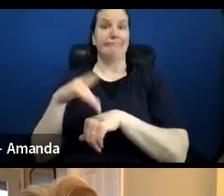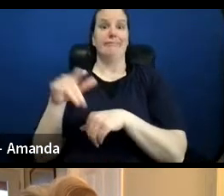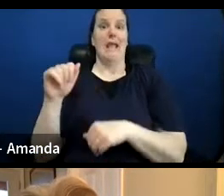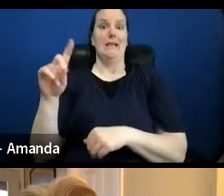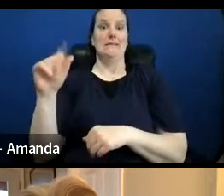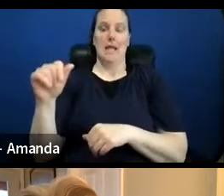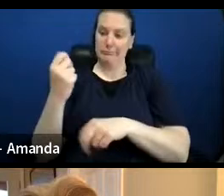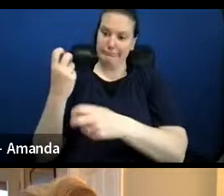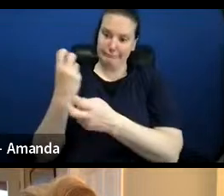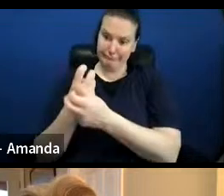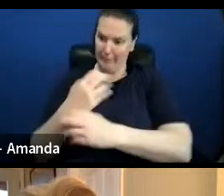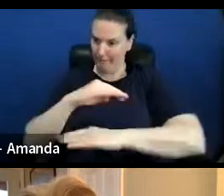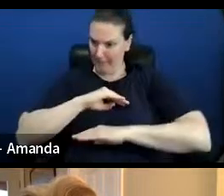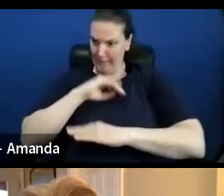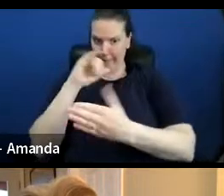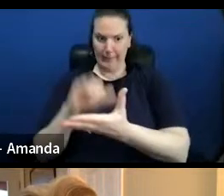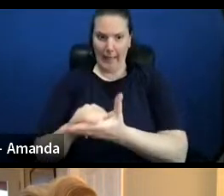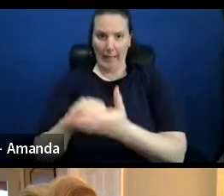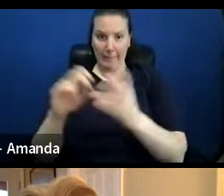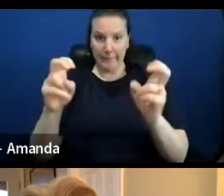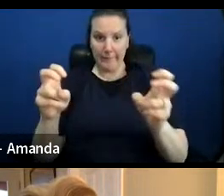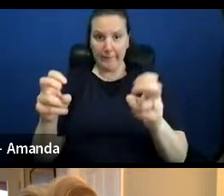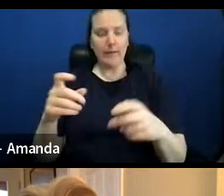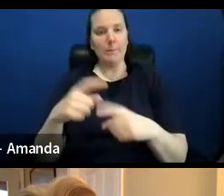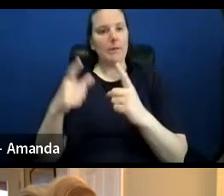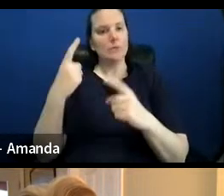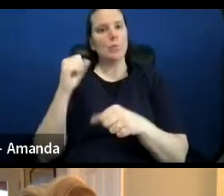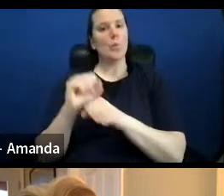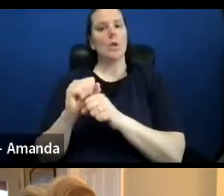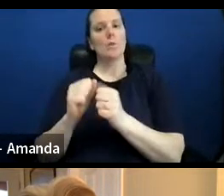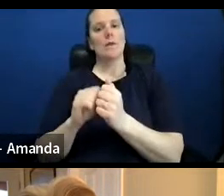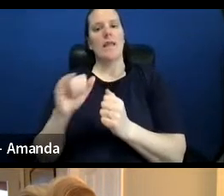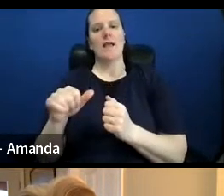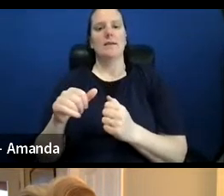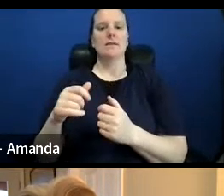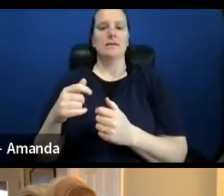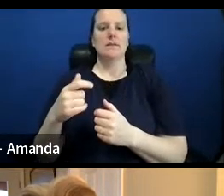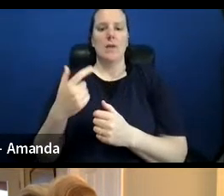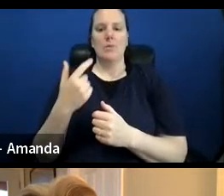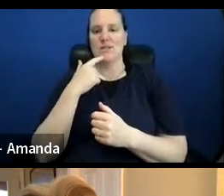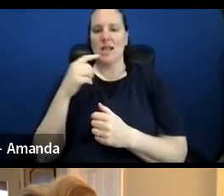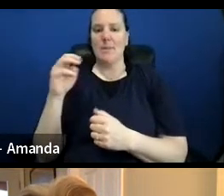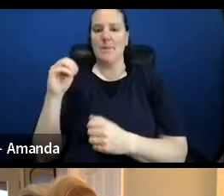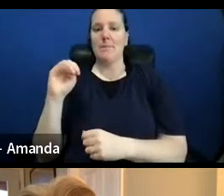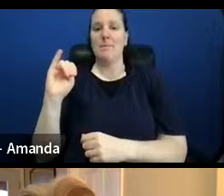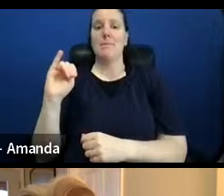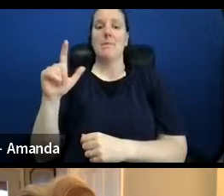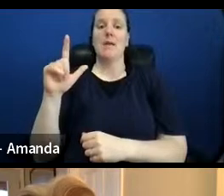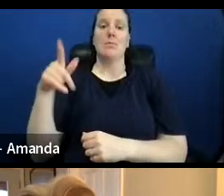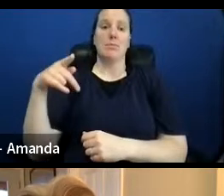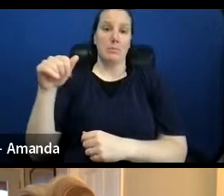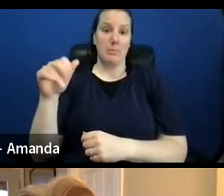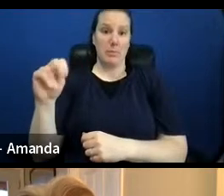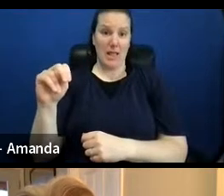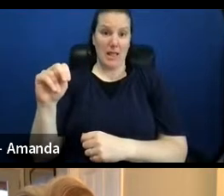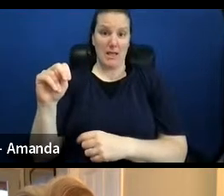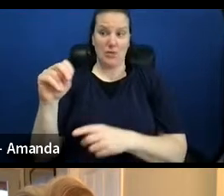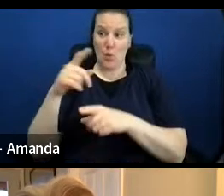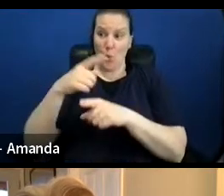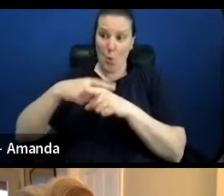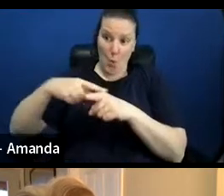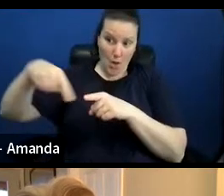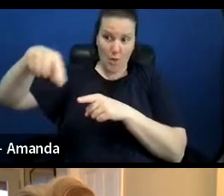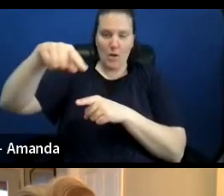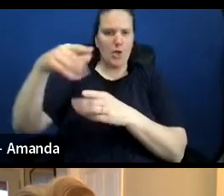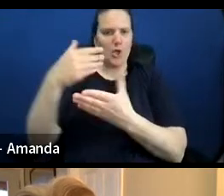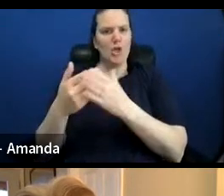ADA and needing it, because we're working in concert with like the city. So I would say the Mill Plain corridor is a real great example of that. It was a DOT project,